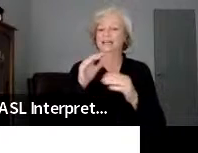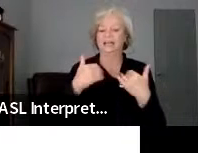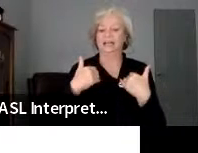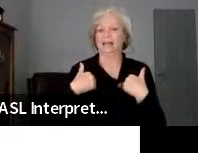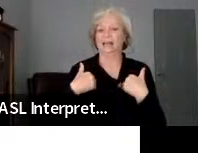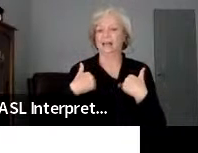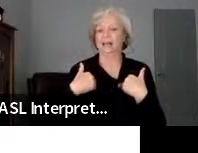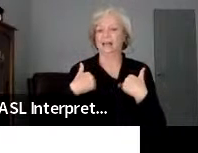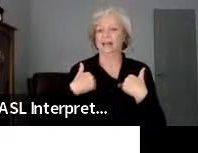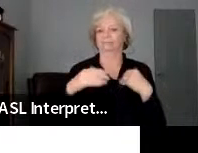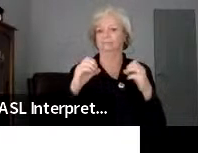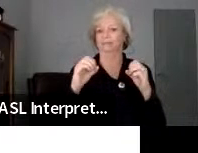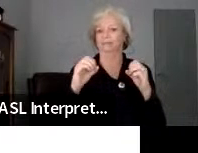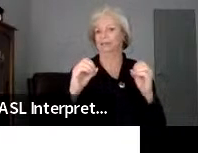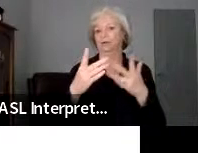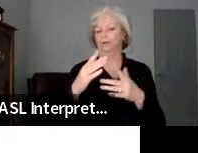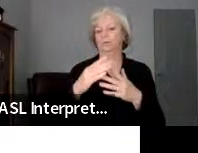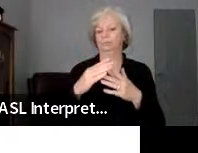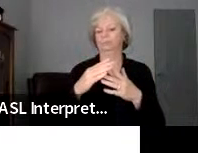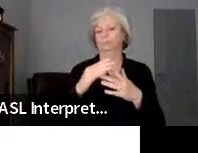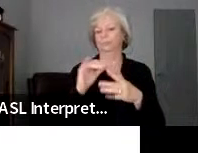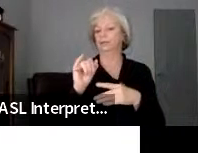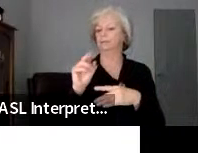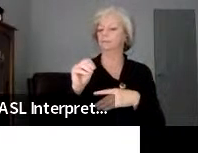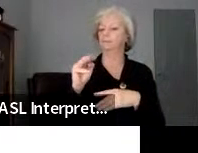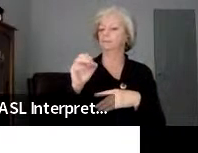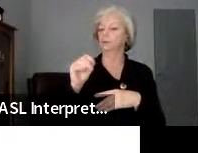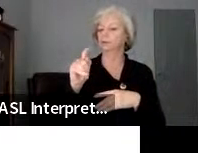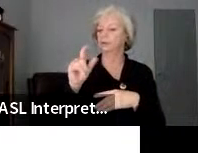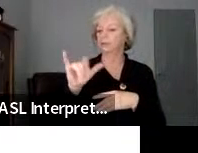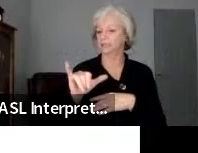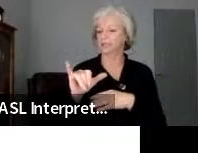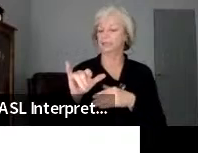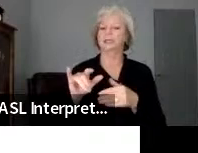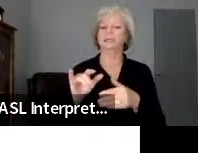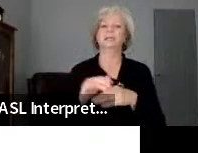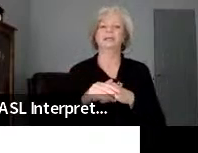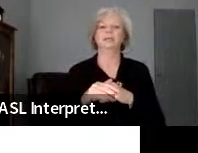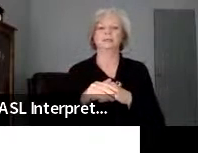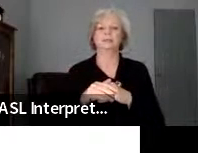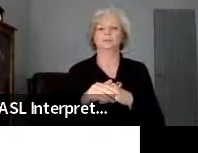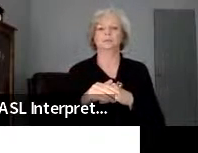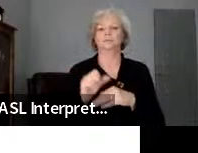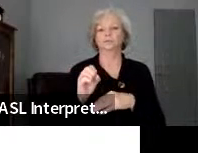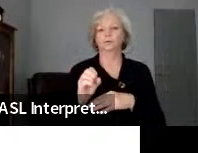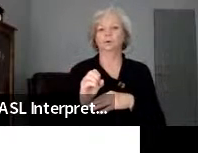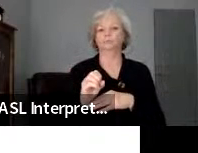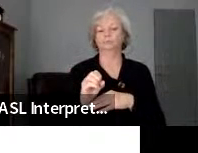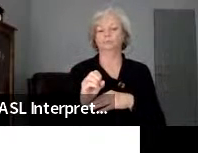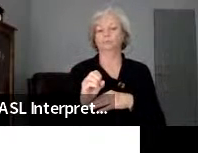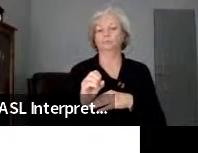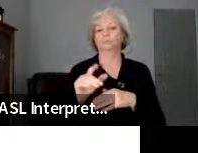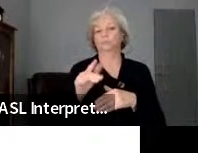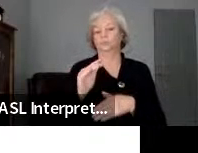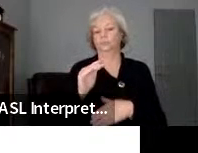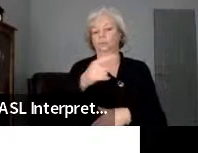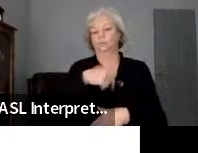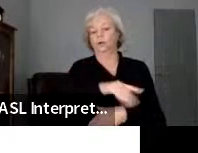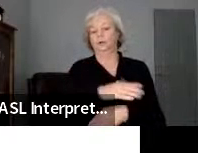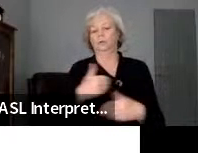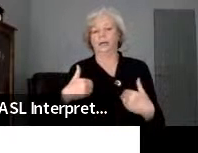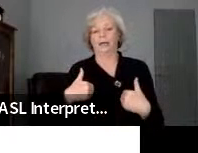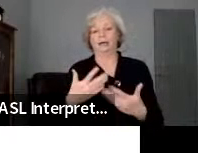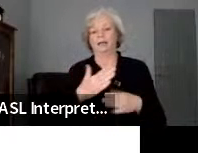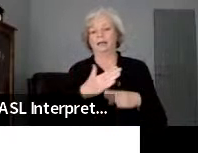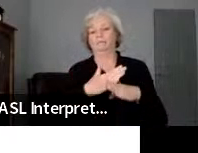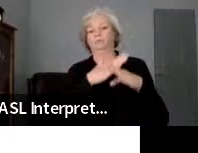be, at minimum, I think, the need to sort of ensure some prevention with young